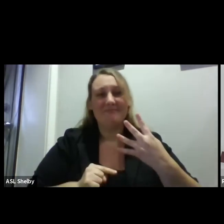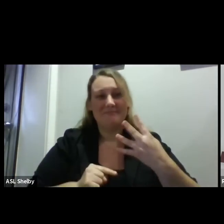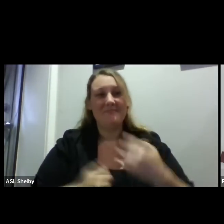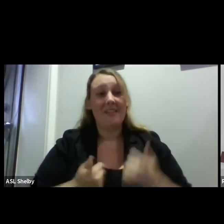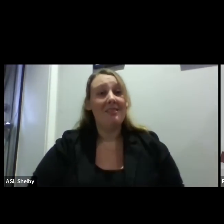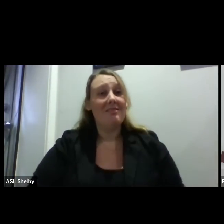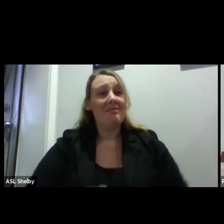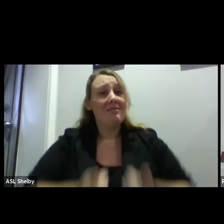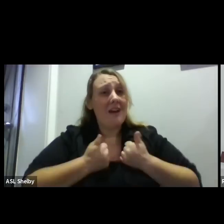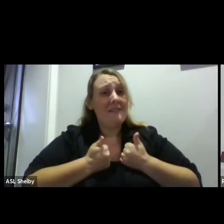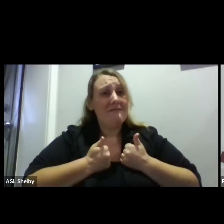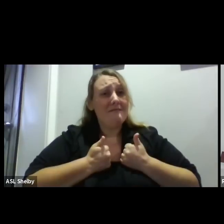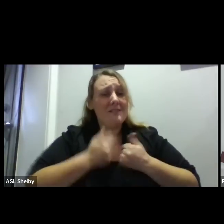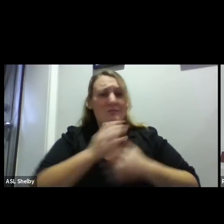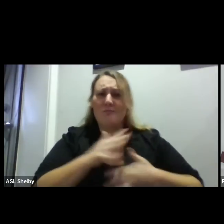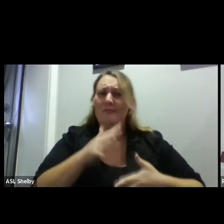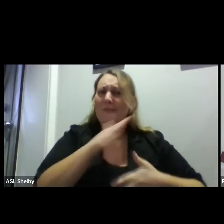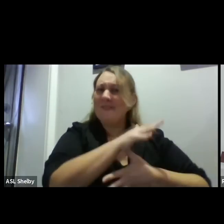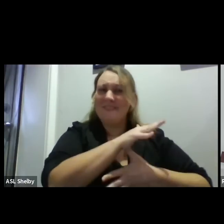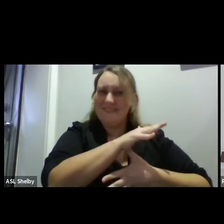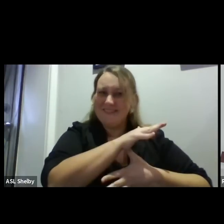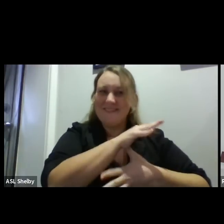life over capitalism. Thank you.